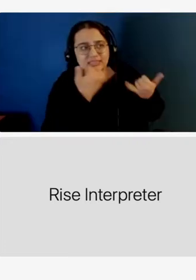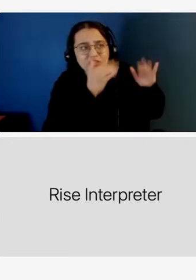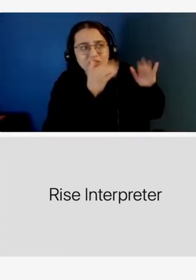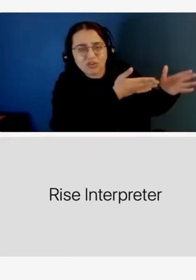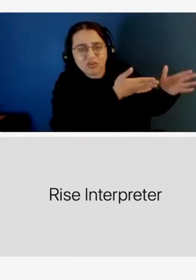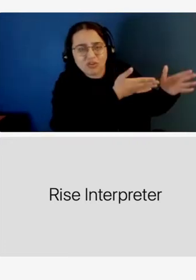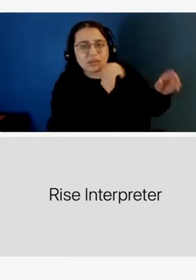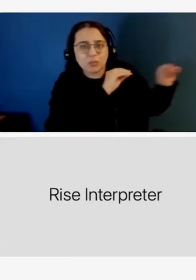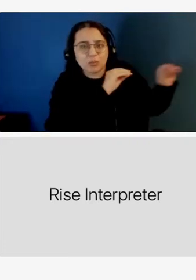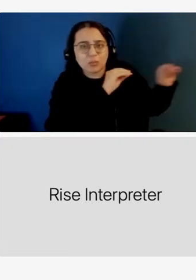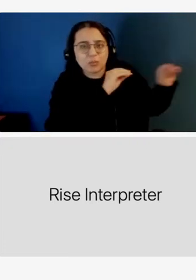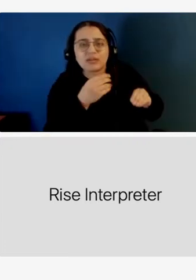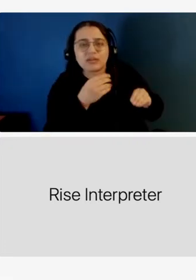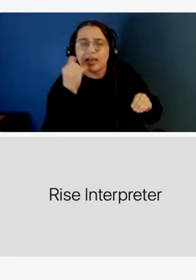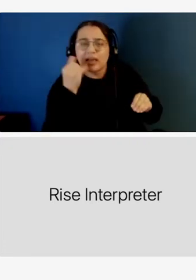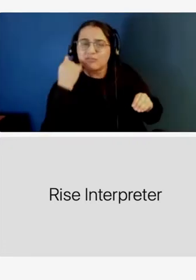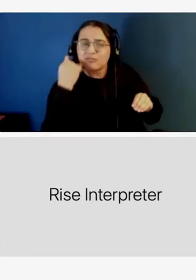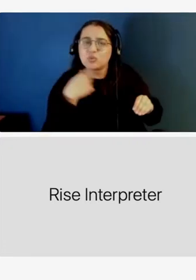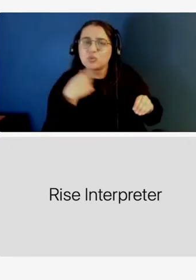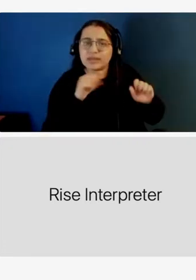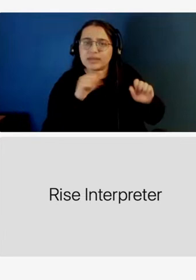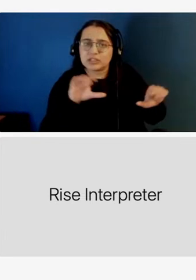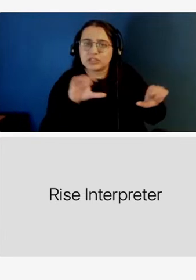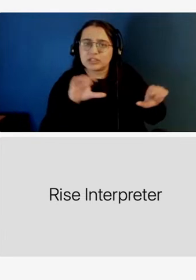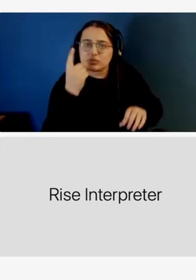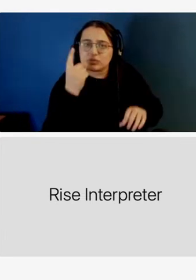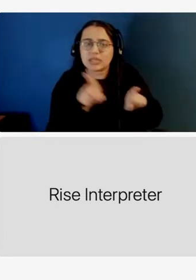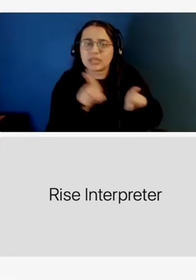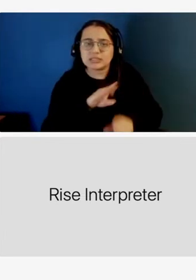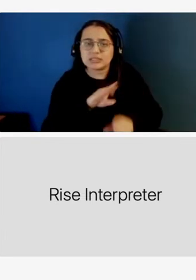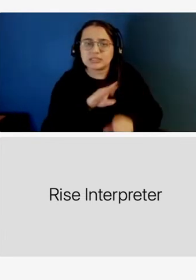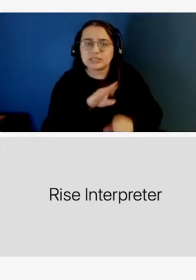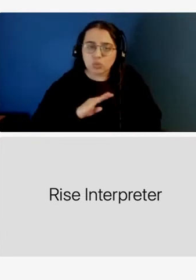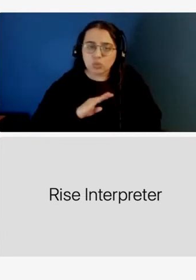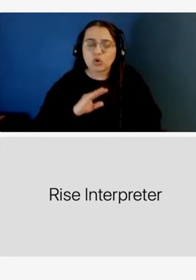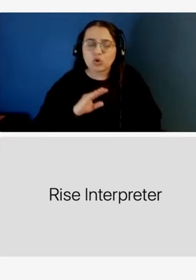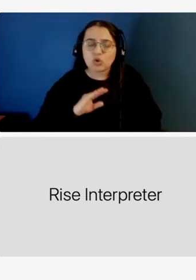something as a board to